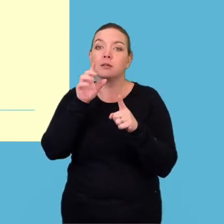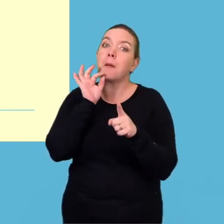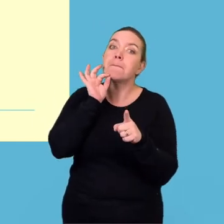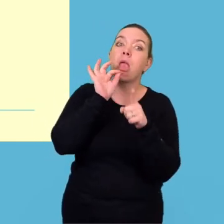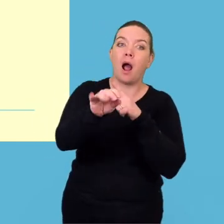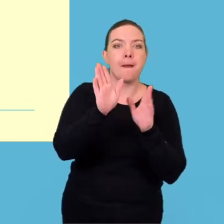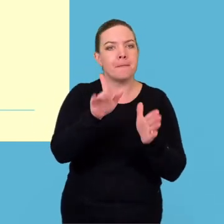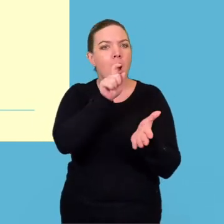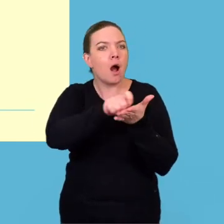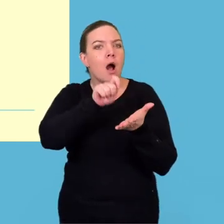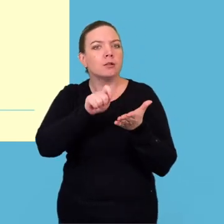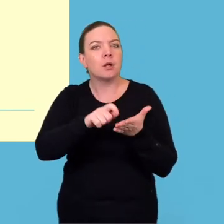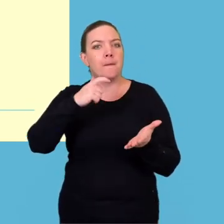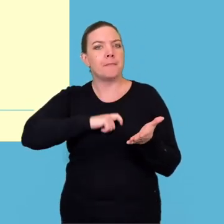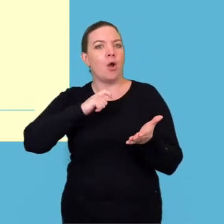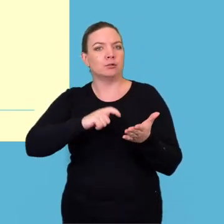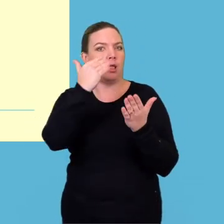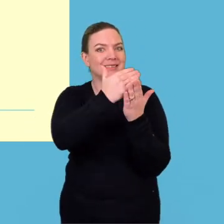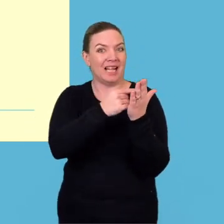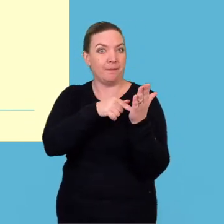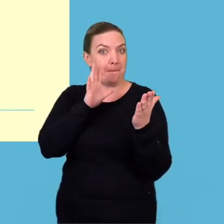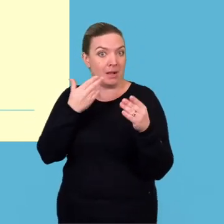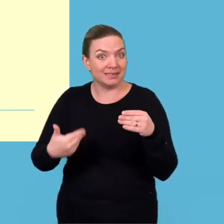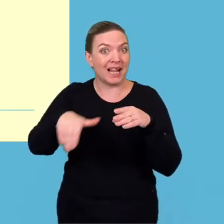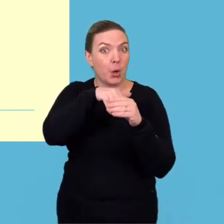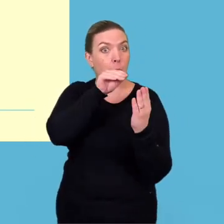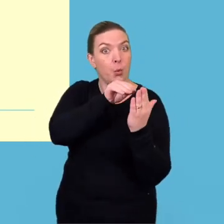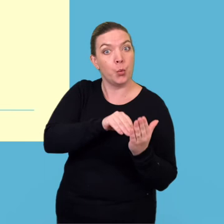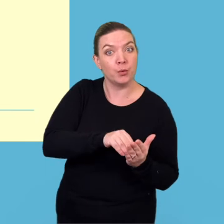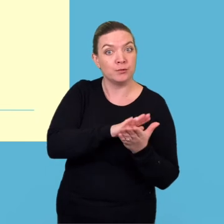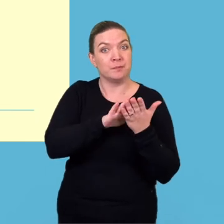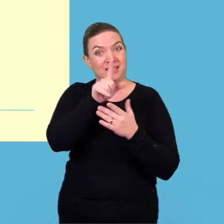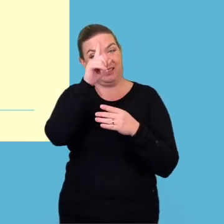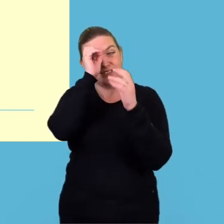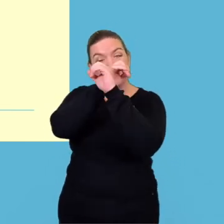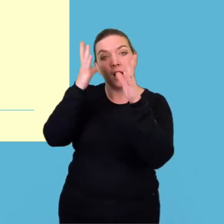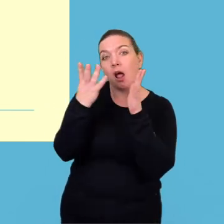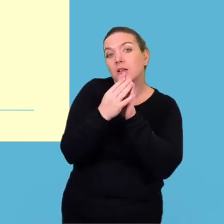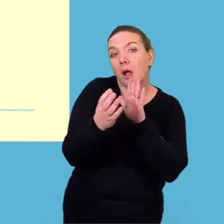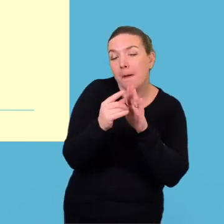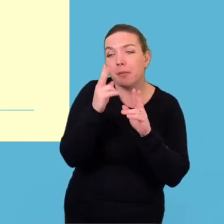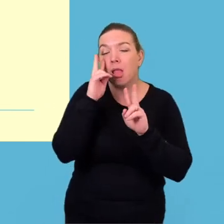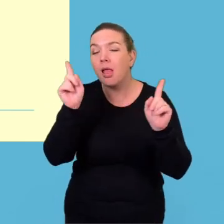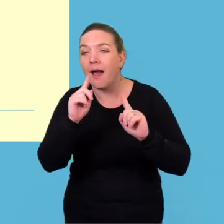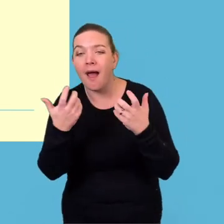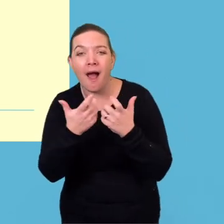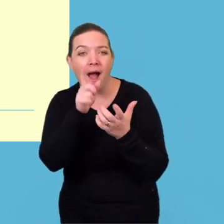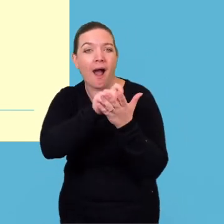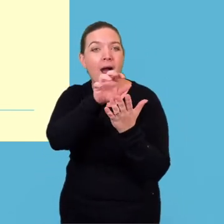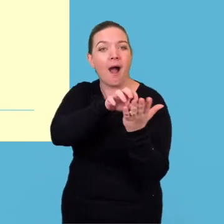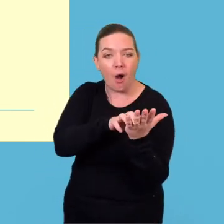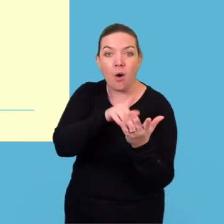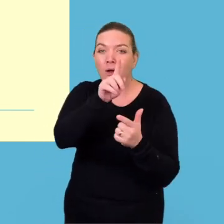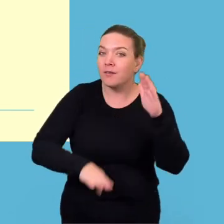you apply for the course, so it will set you up to know what to expect and give you some examples to have up your sleeve. I should just stress again that